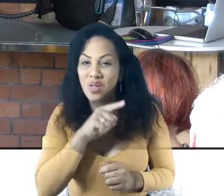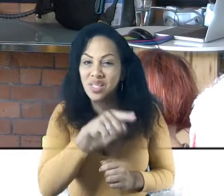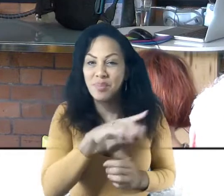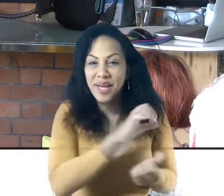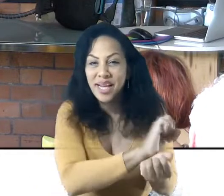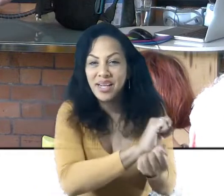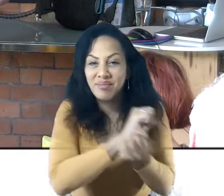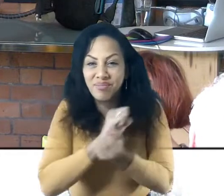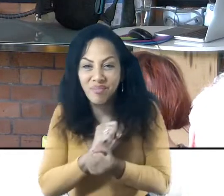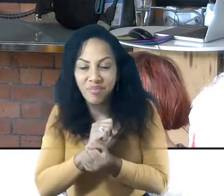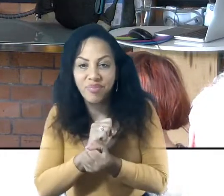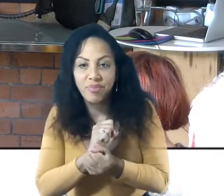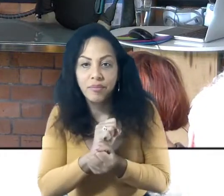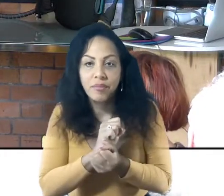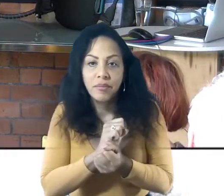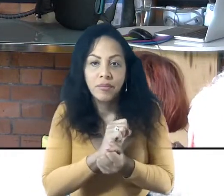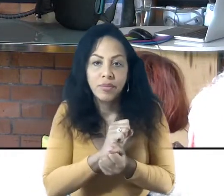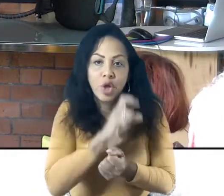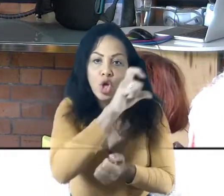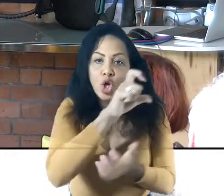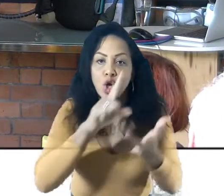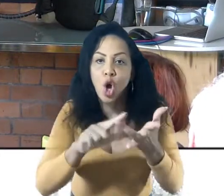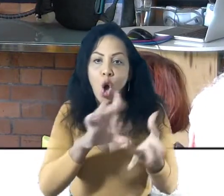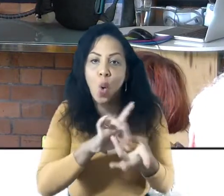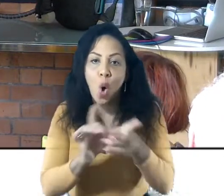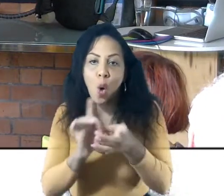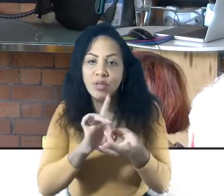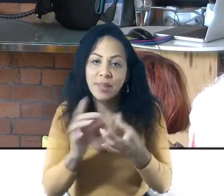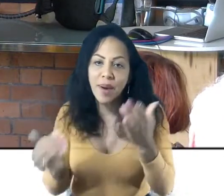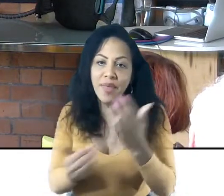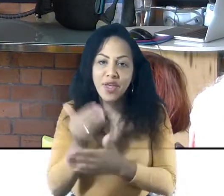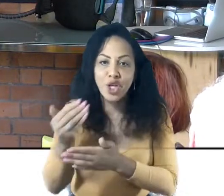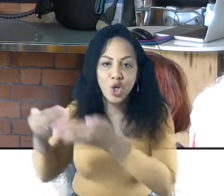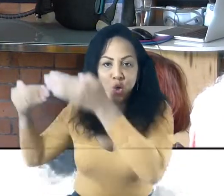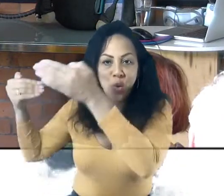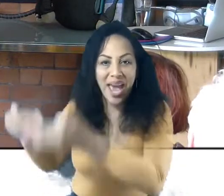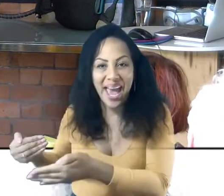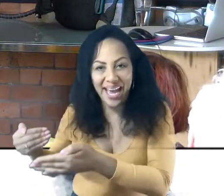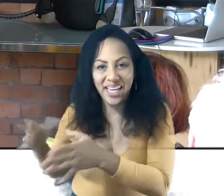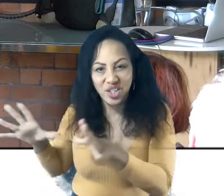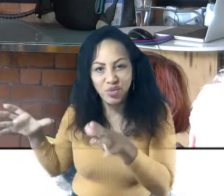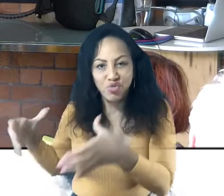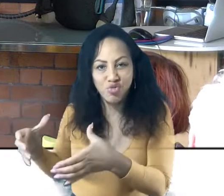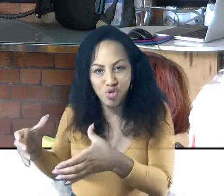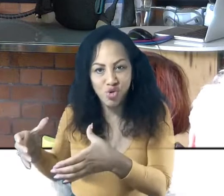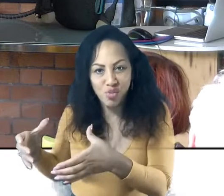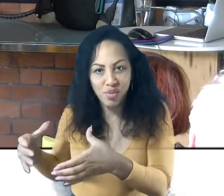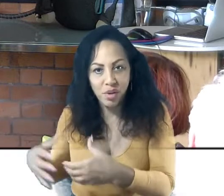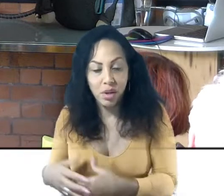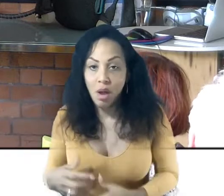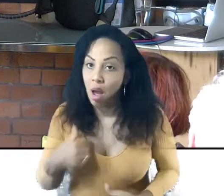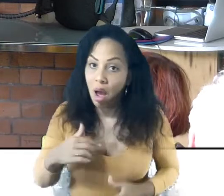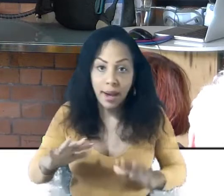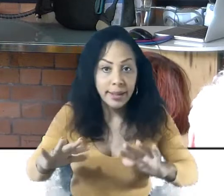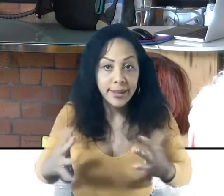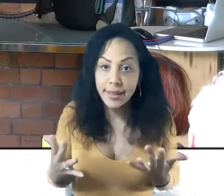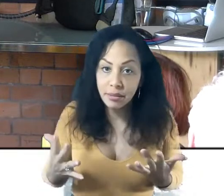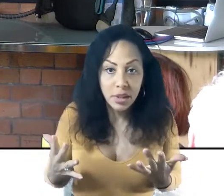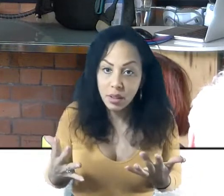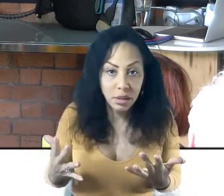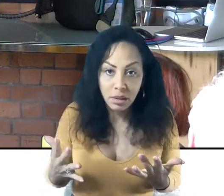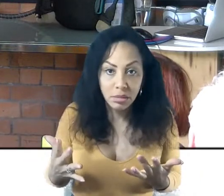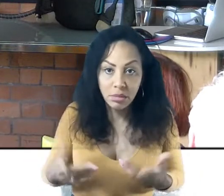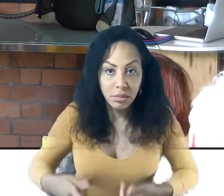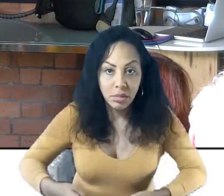co-opted by kind of the new age or whatever. And I wasn't someone who grew up with religion, only through